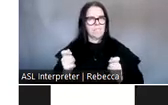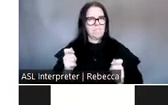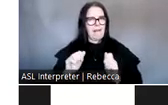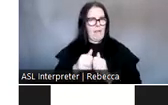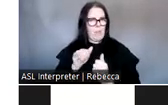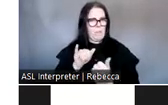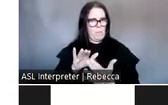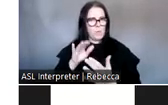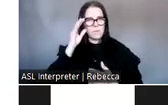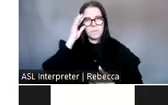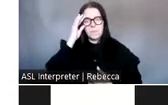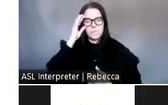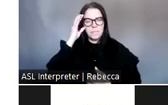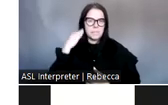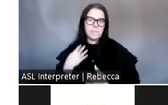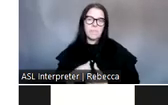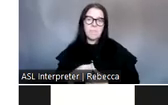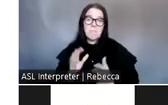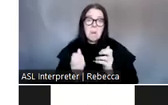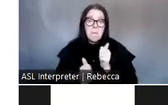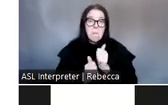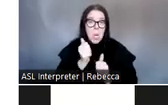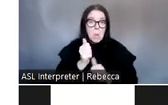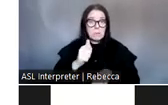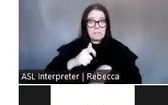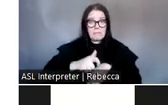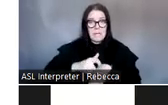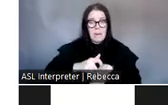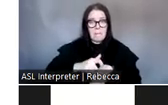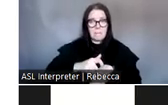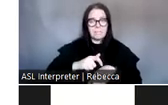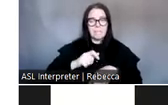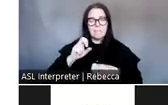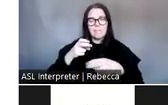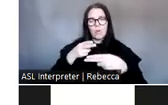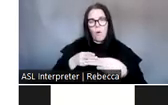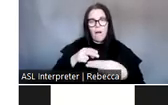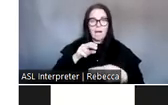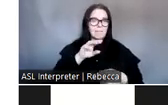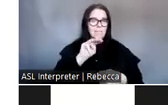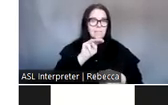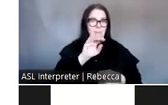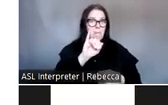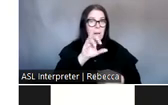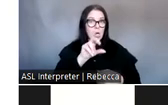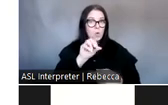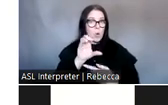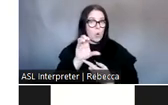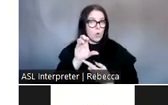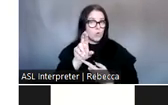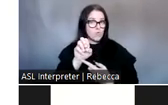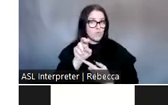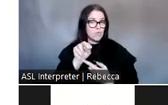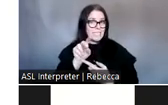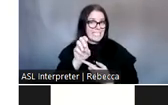So for the most part, the intention is that a micro-credential or a badge, and we'll talk about badges in a minute, can actually